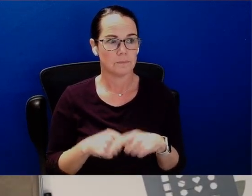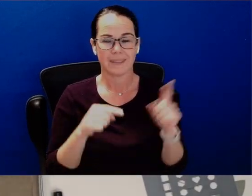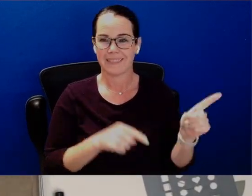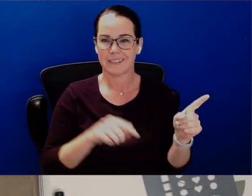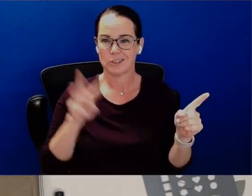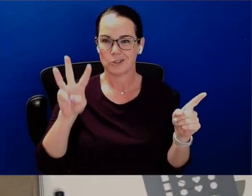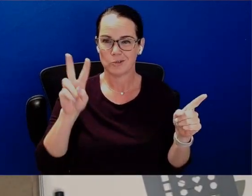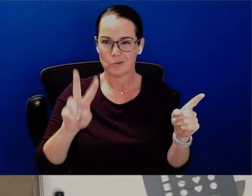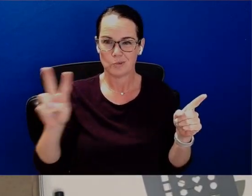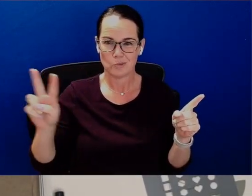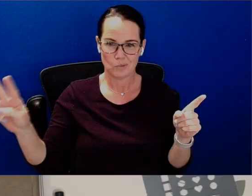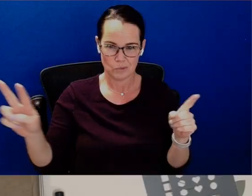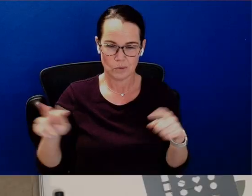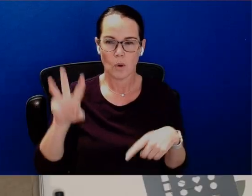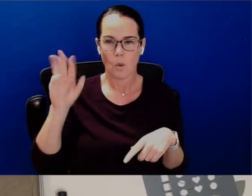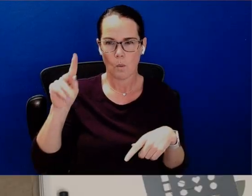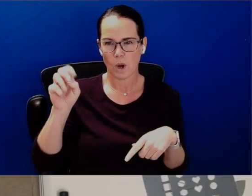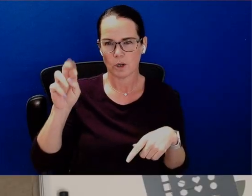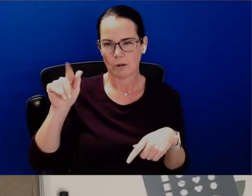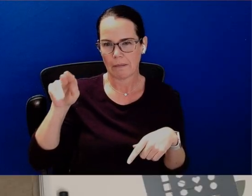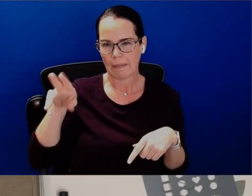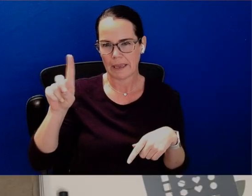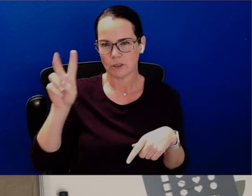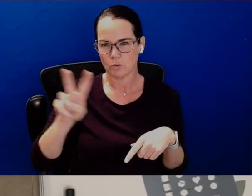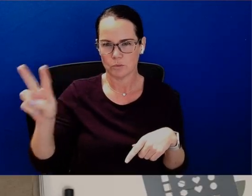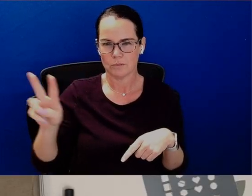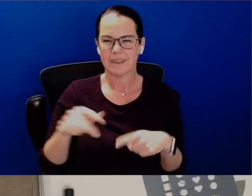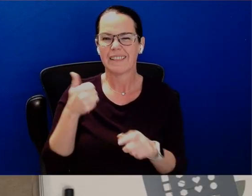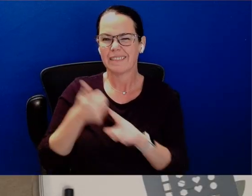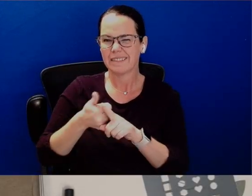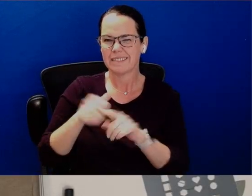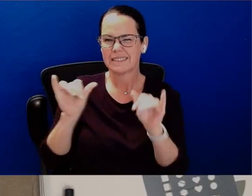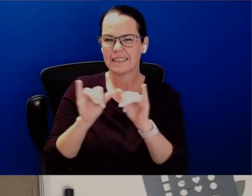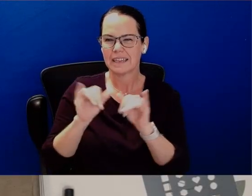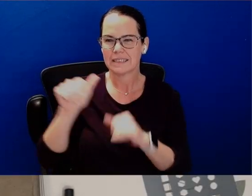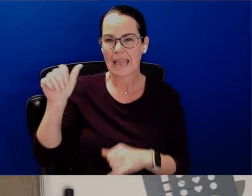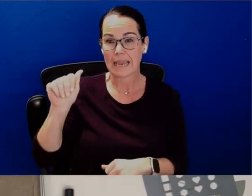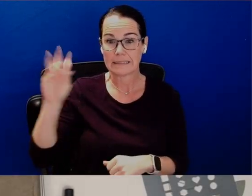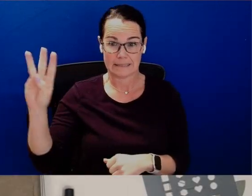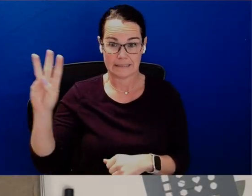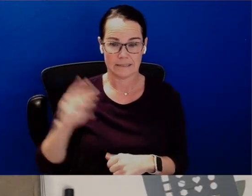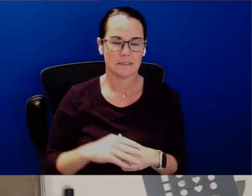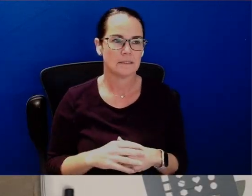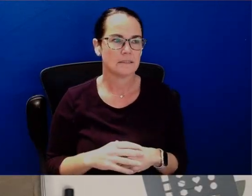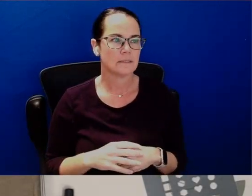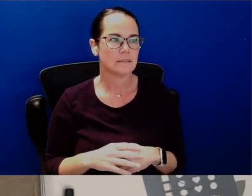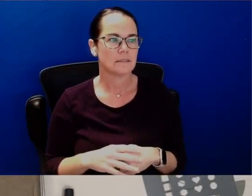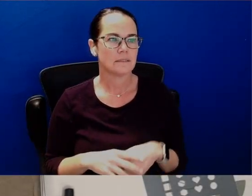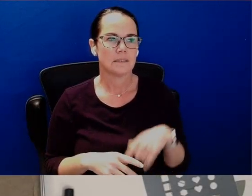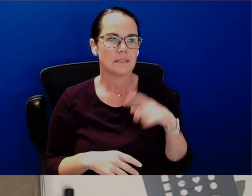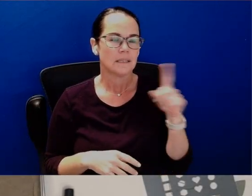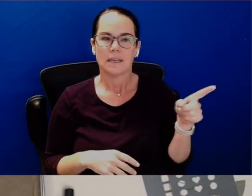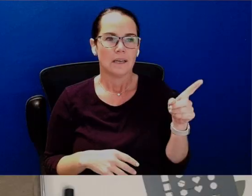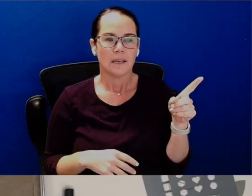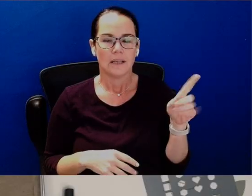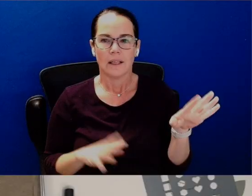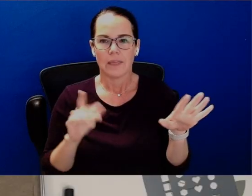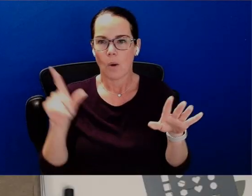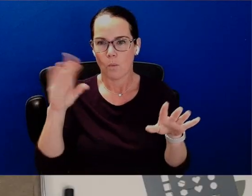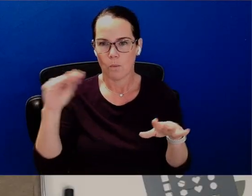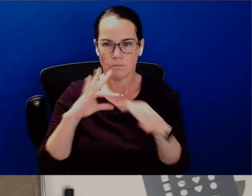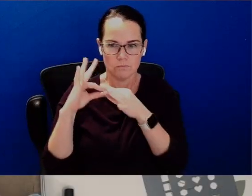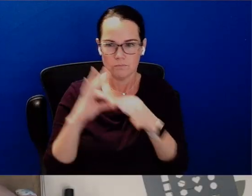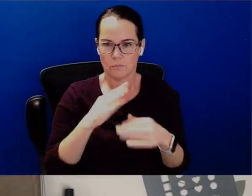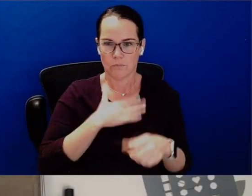This is my Wonderland 222 A6 size, but this is 100%